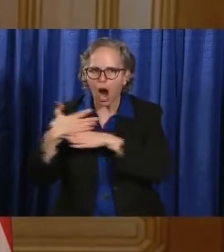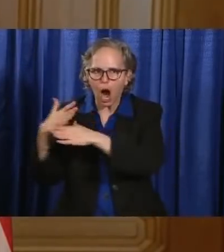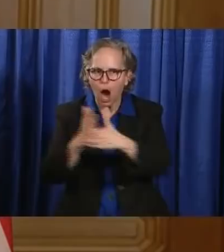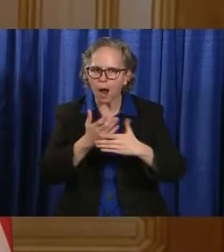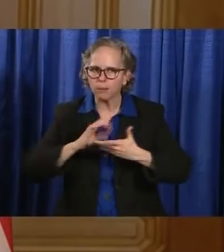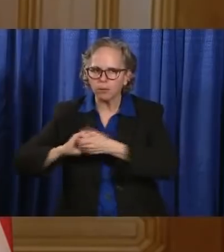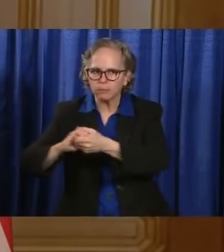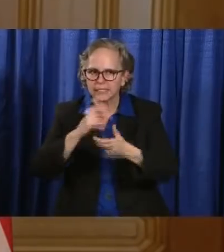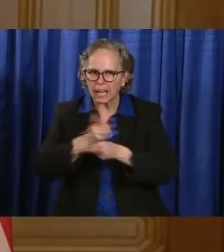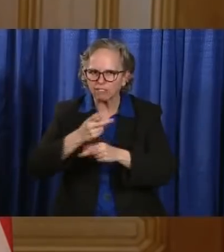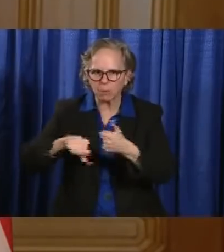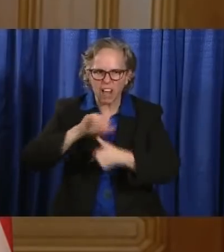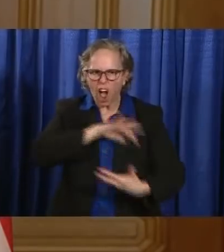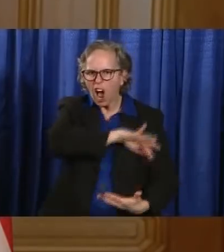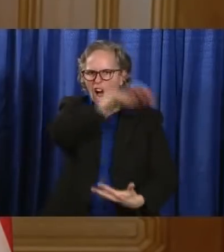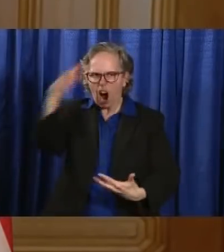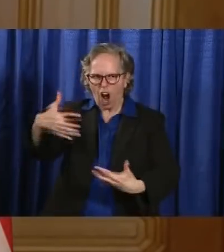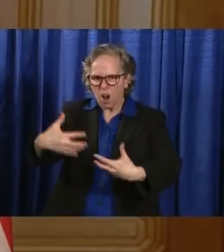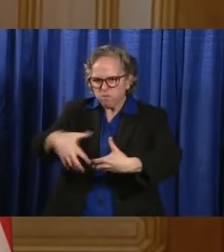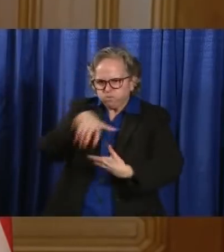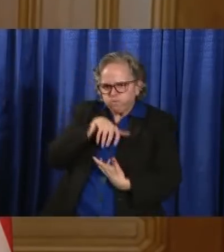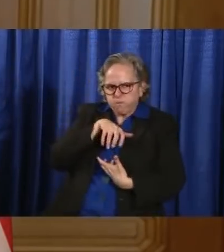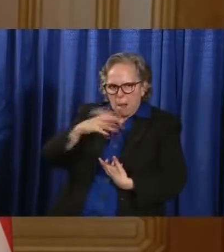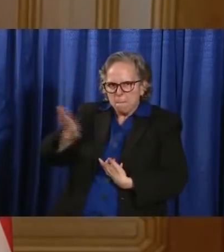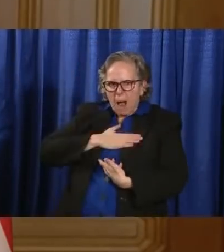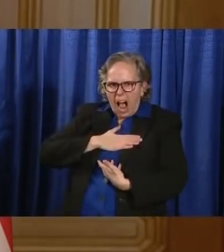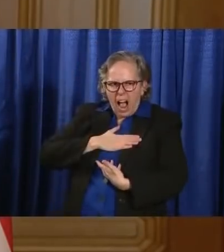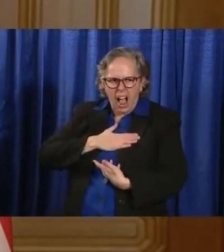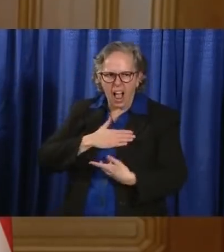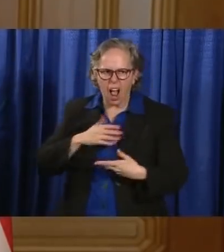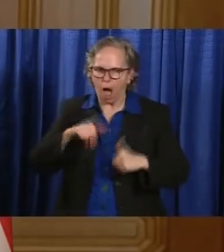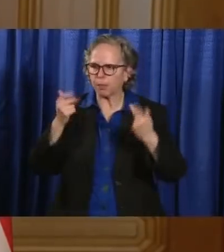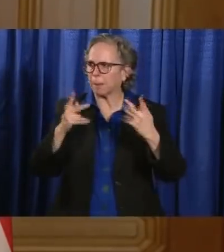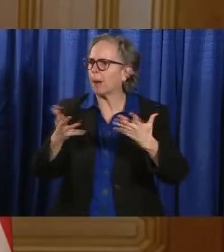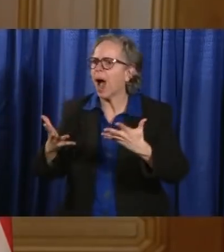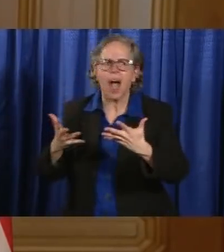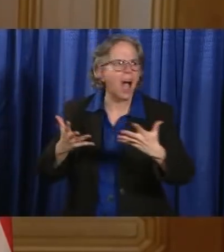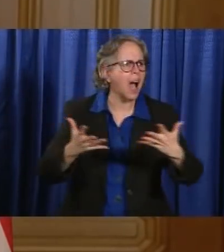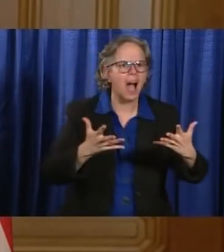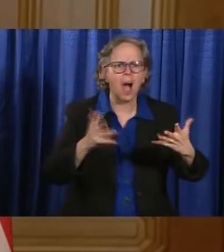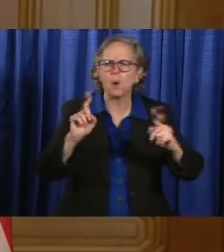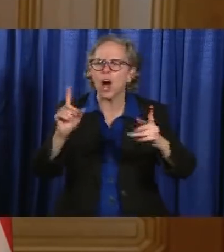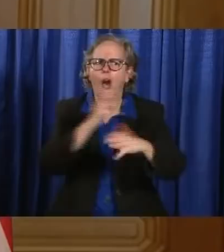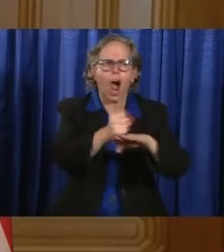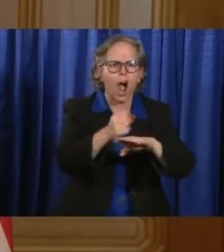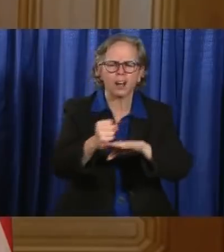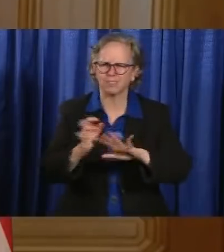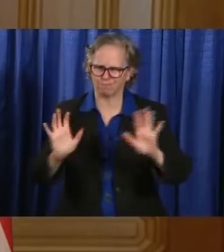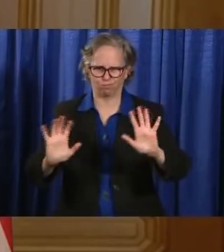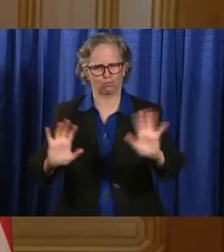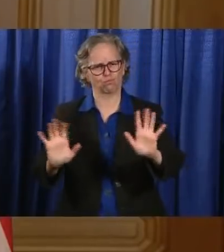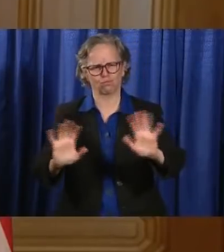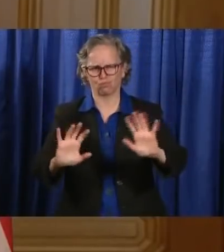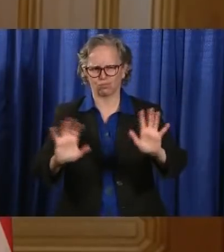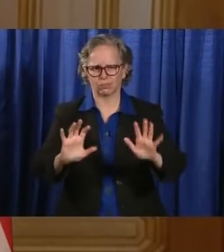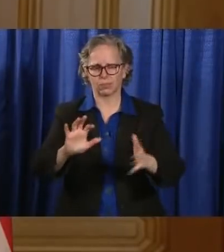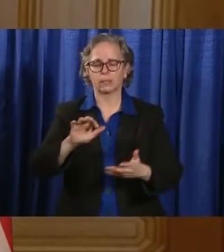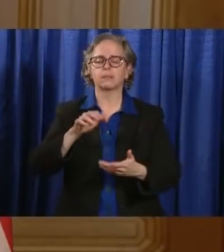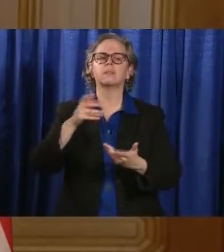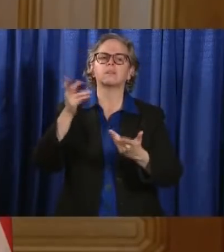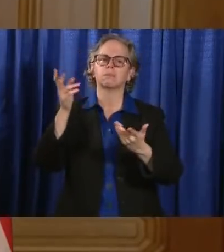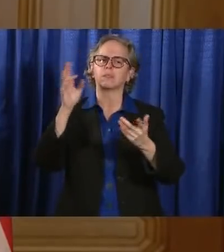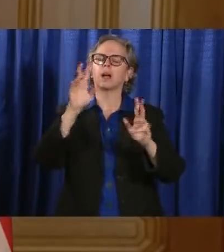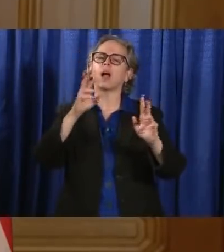actually become hoarders and take more than we really need for our family within a reasonable period of time. But